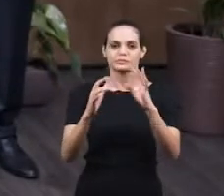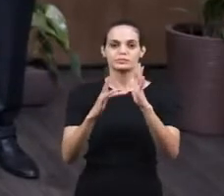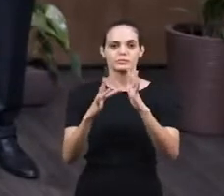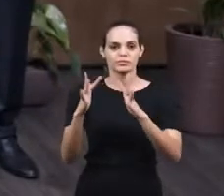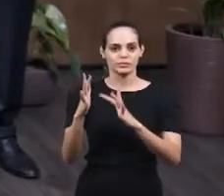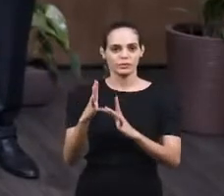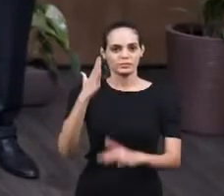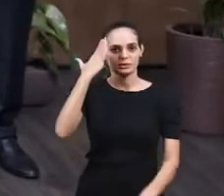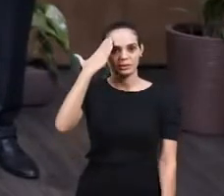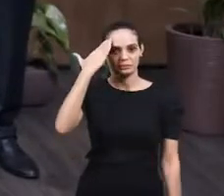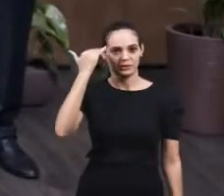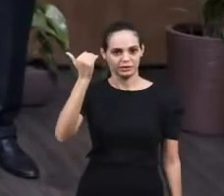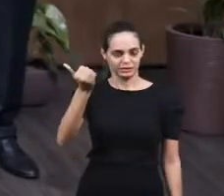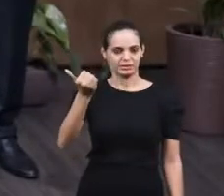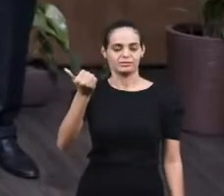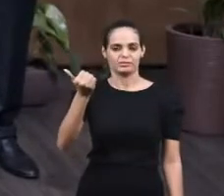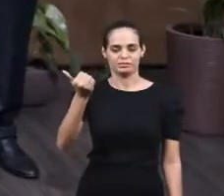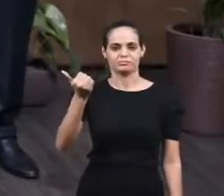would have to live